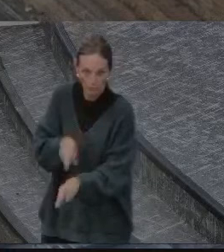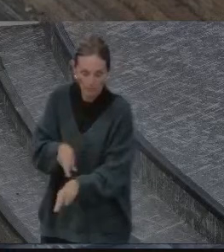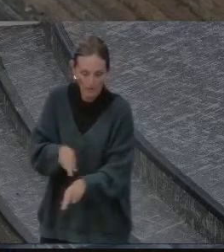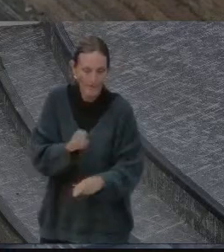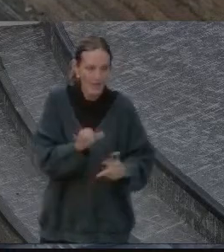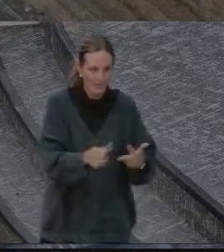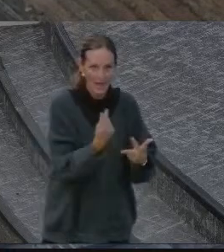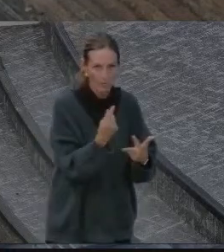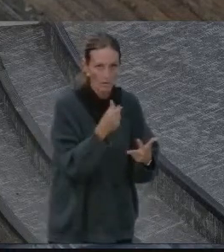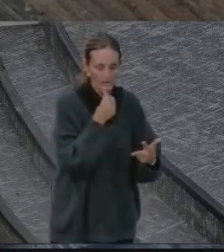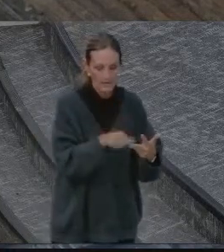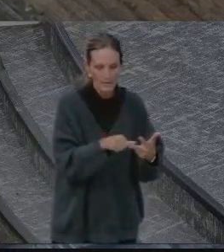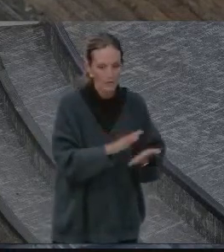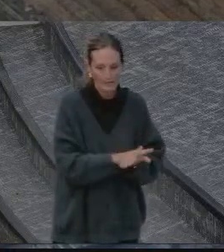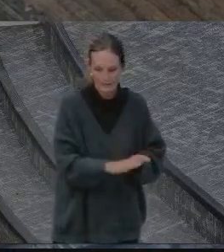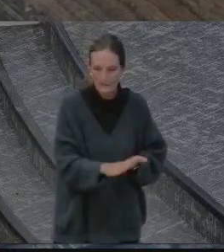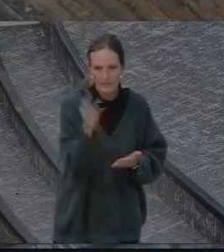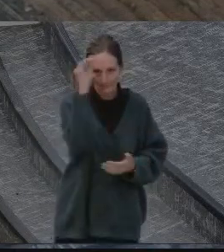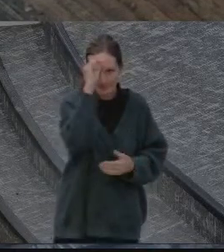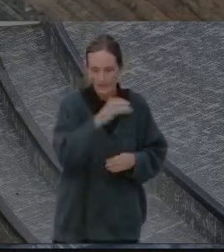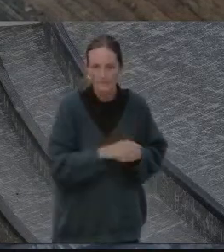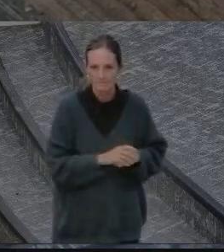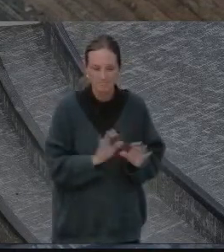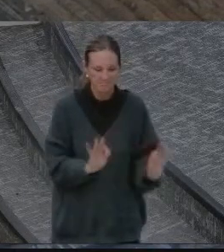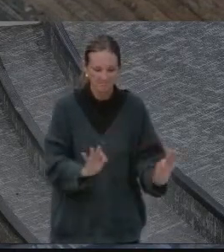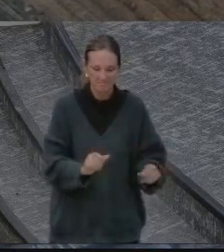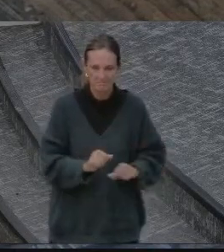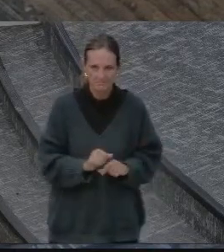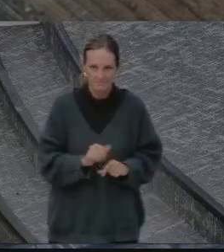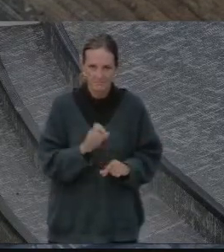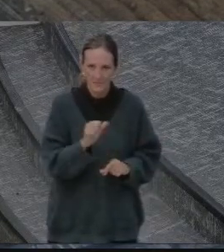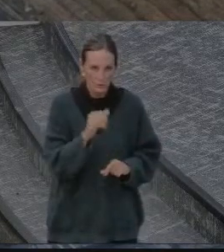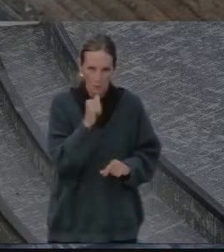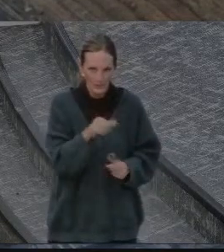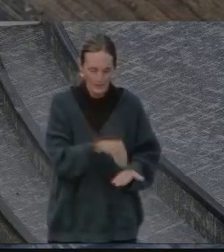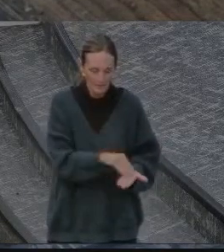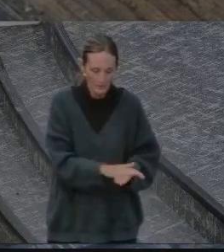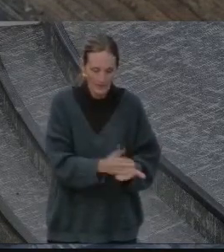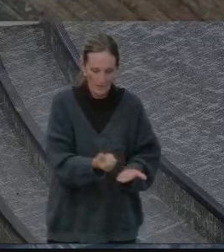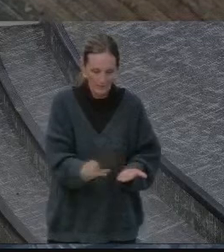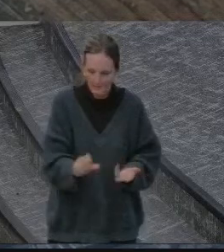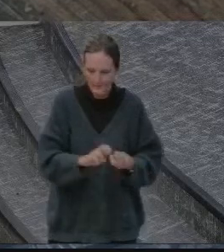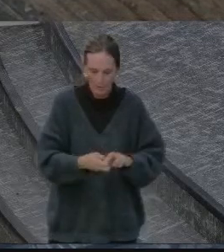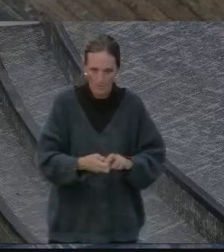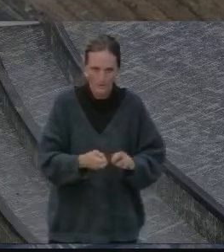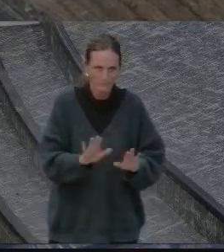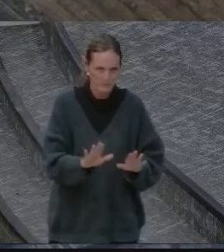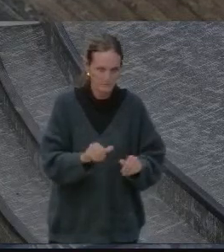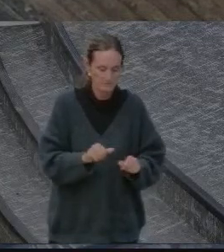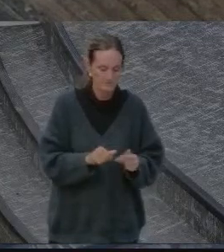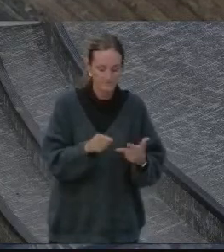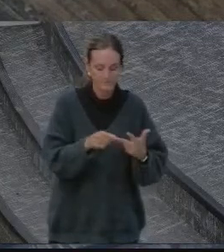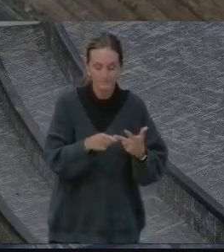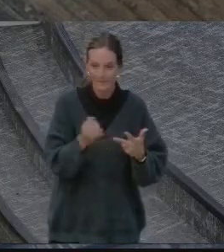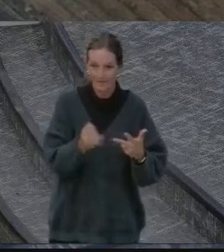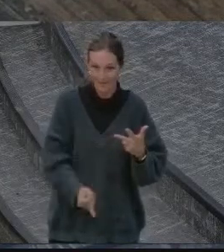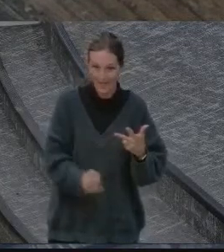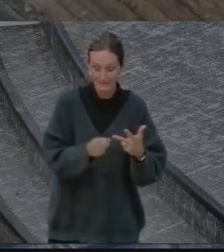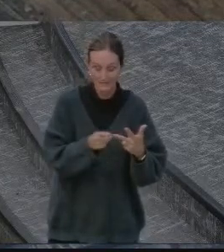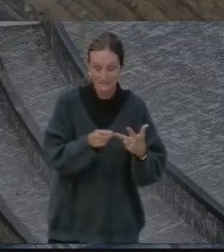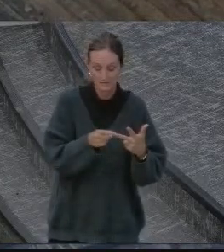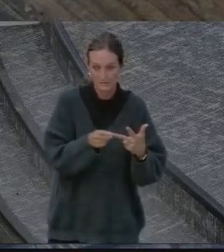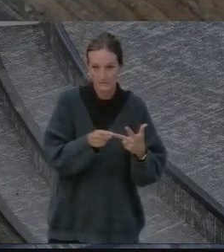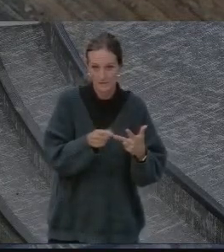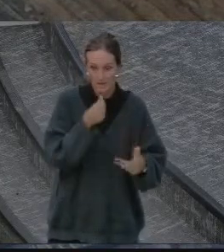is also a clean opinion on that letter as well. So we did not note any issues there. And then our last letter that we have